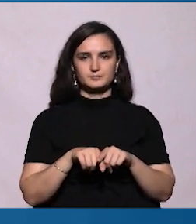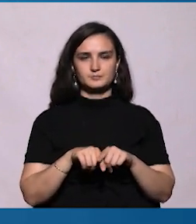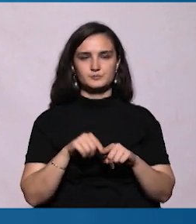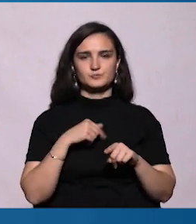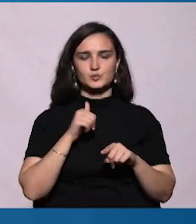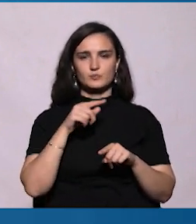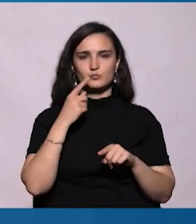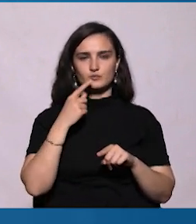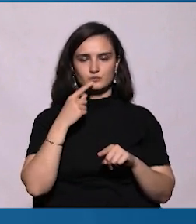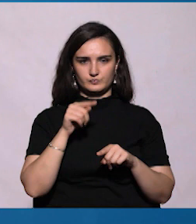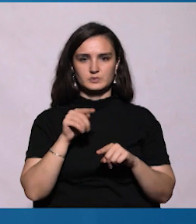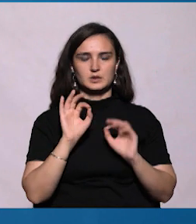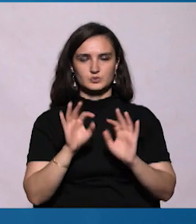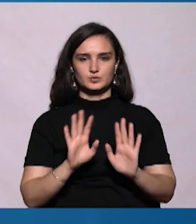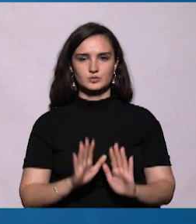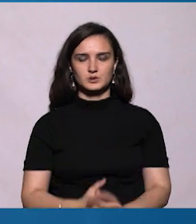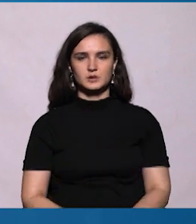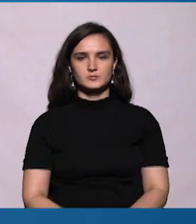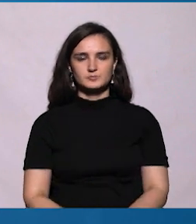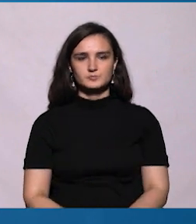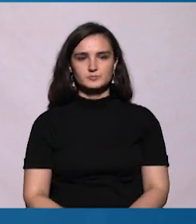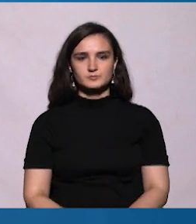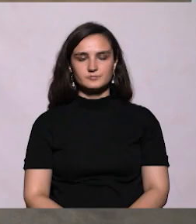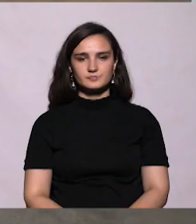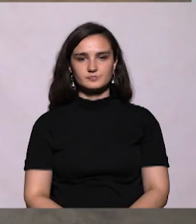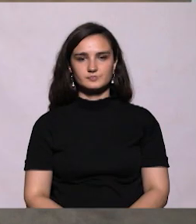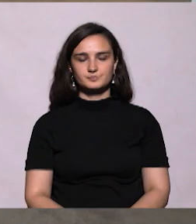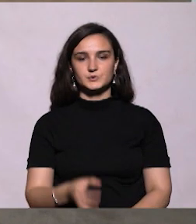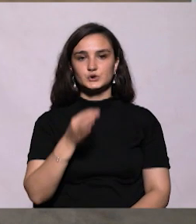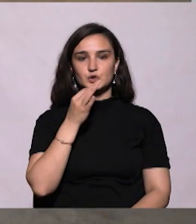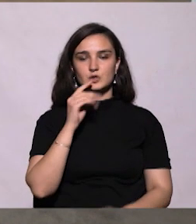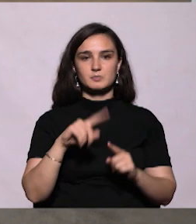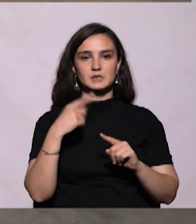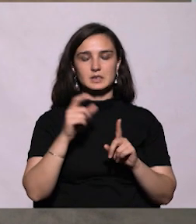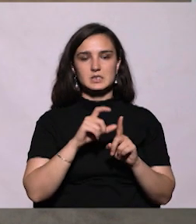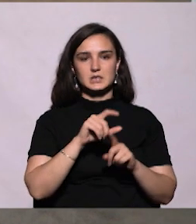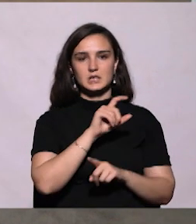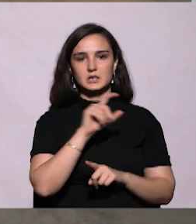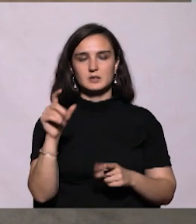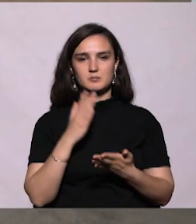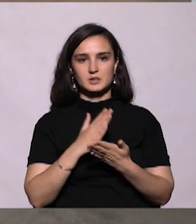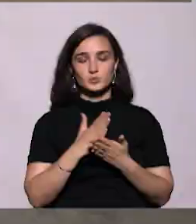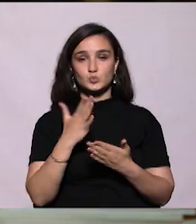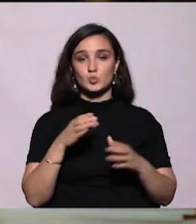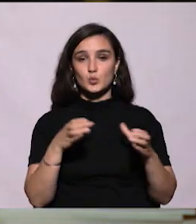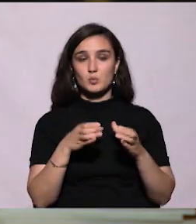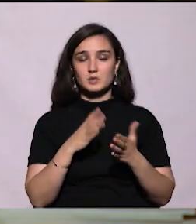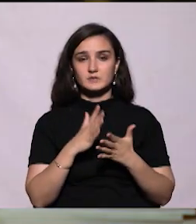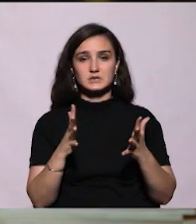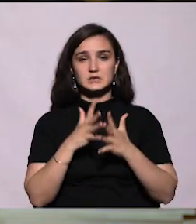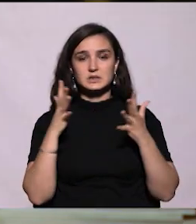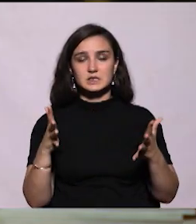as we said, false. Our next sentence is, if a company has a